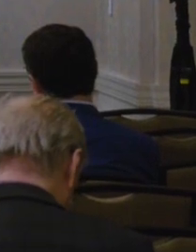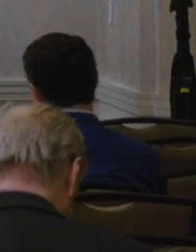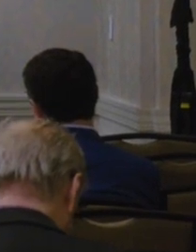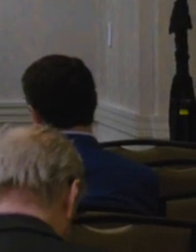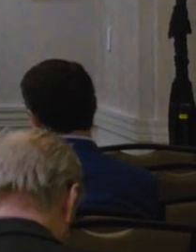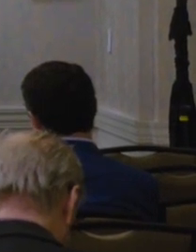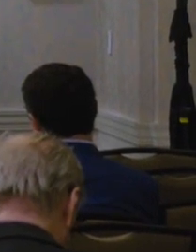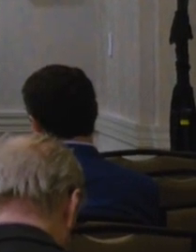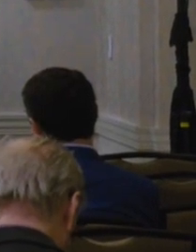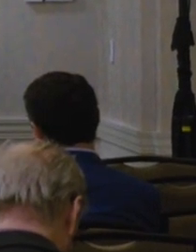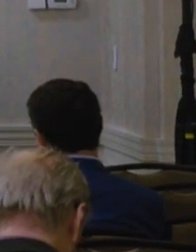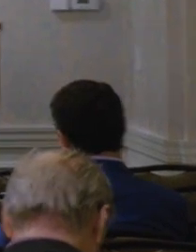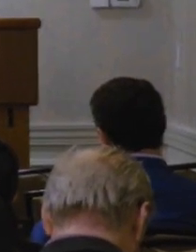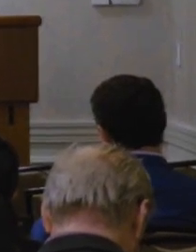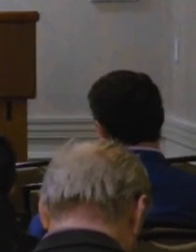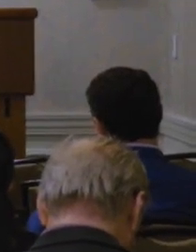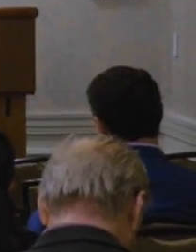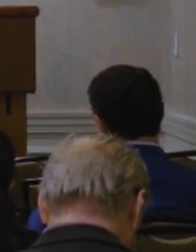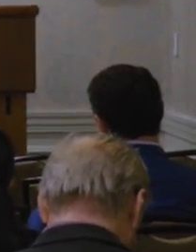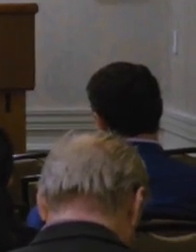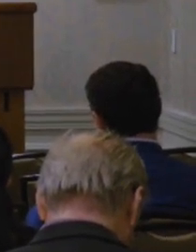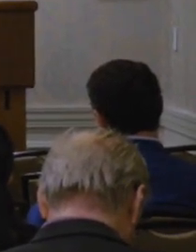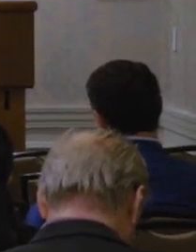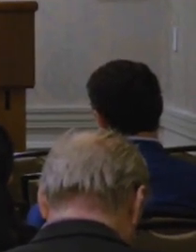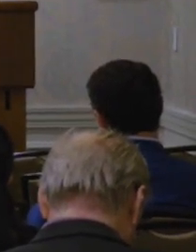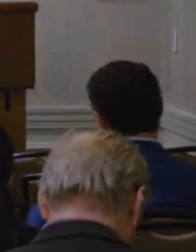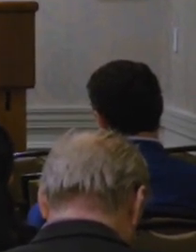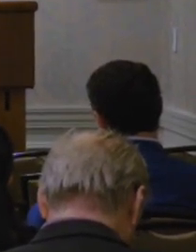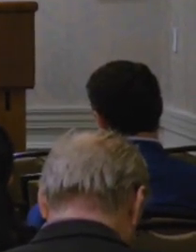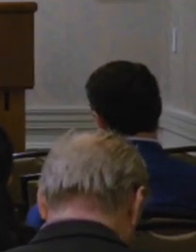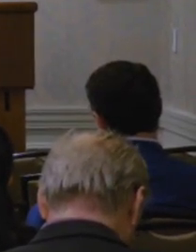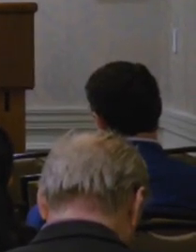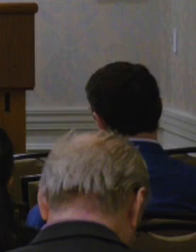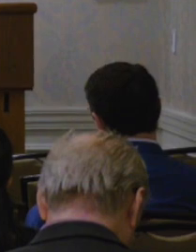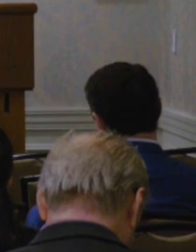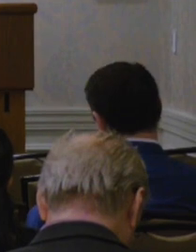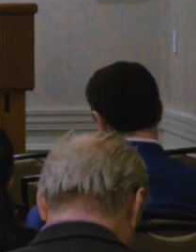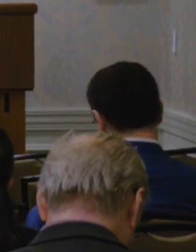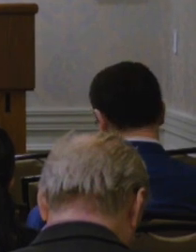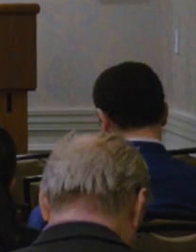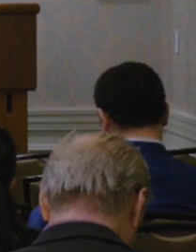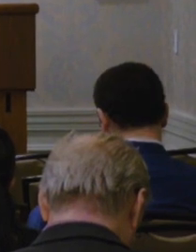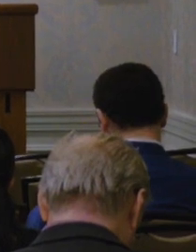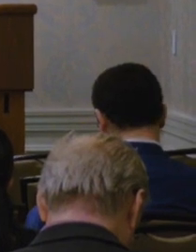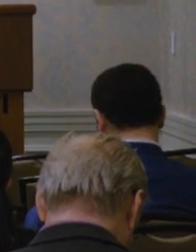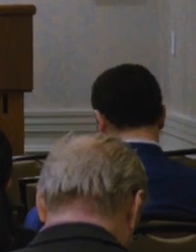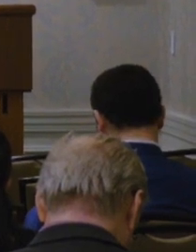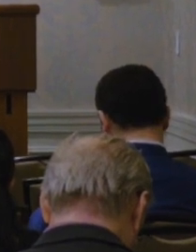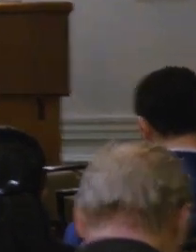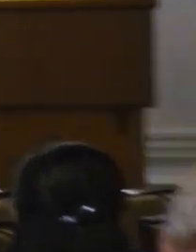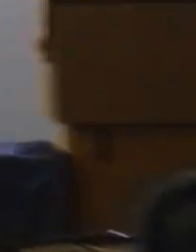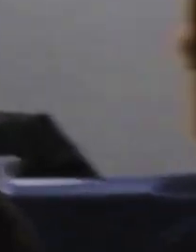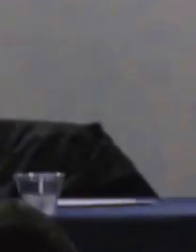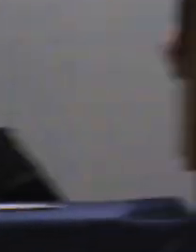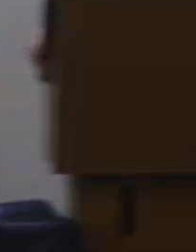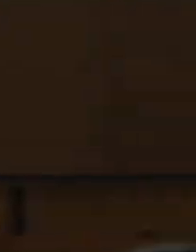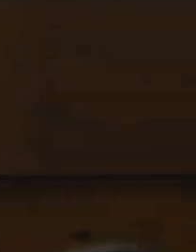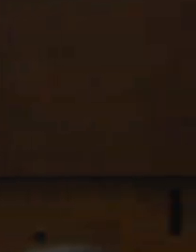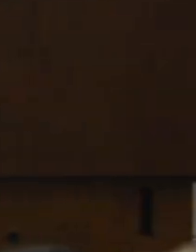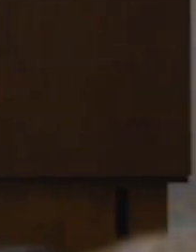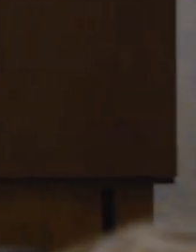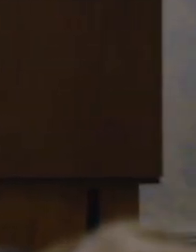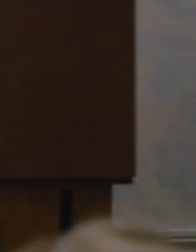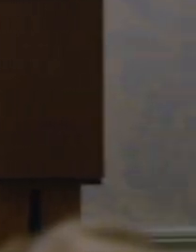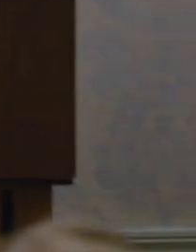systems globally, namely through effective teacher professional development and school leadership. VVOB has been working